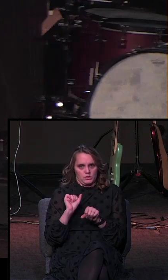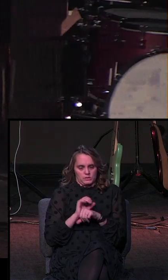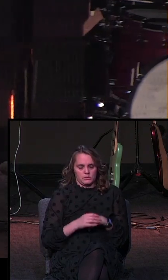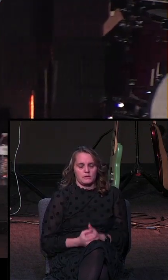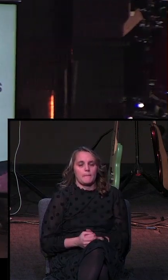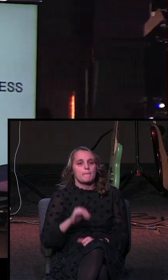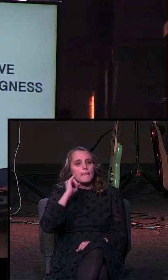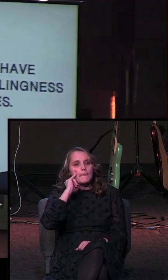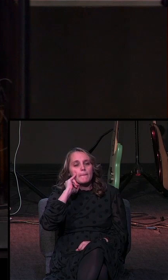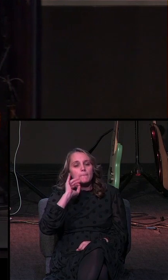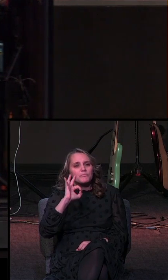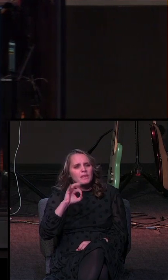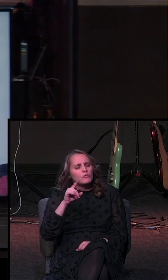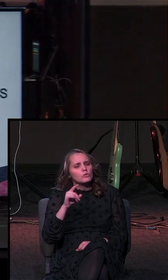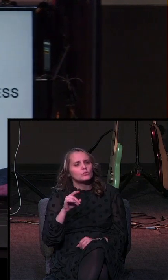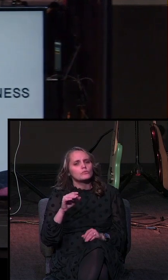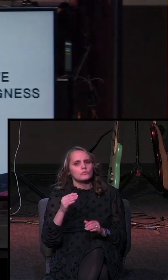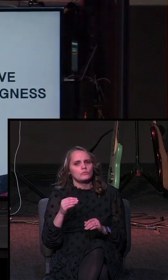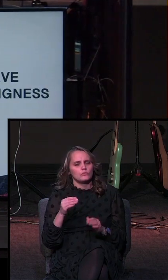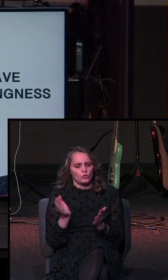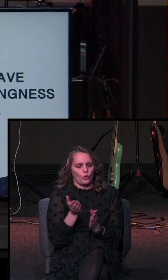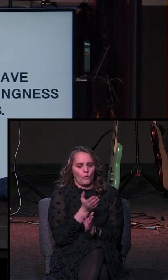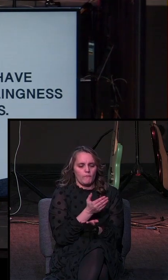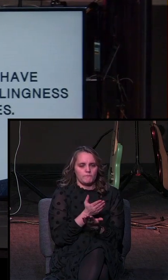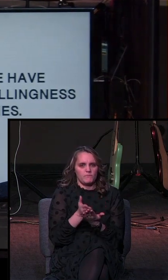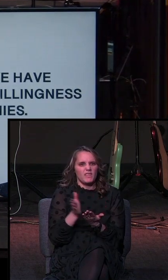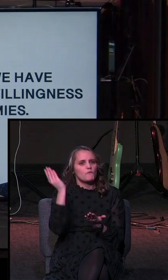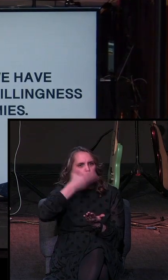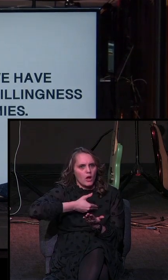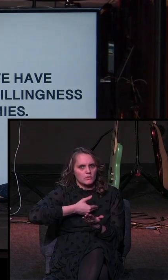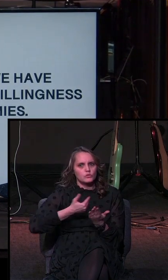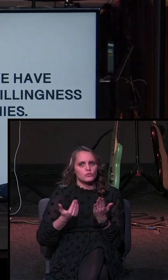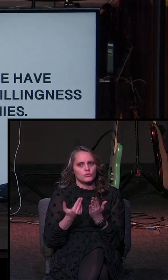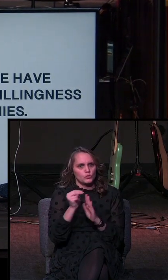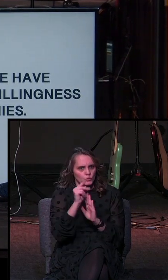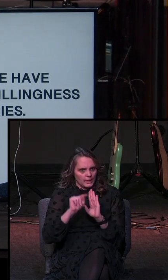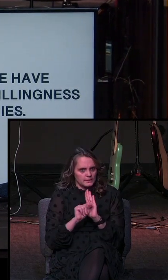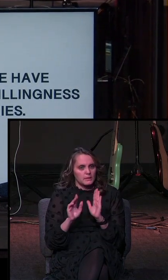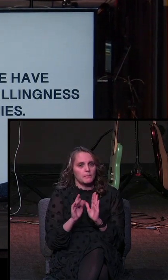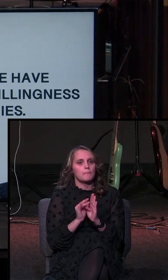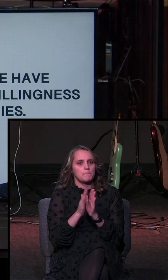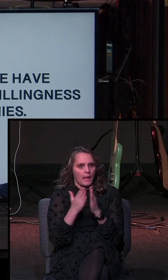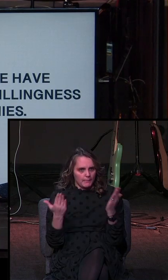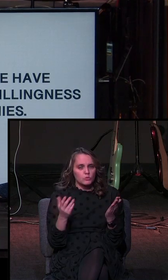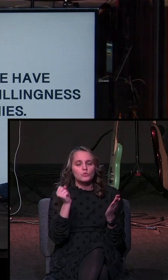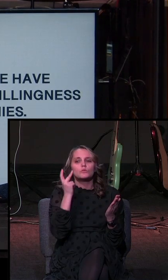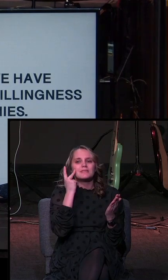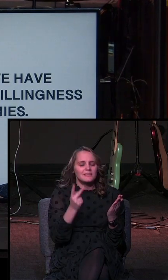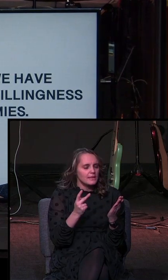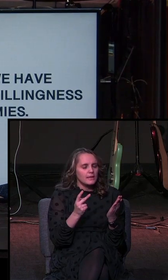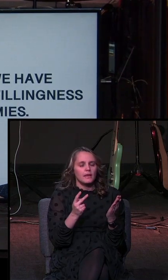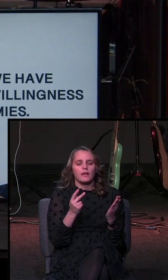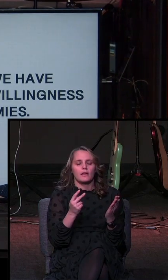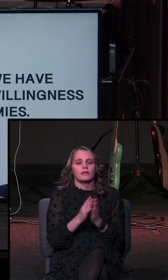New Testament of the Bible, after Jesus' resurrection, you just see this everywhere. In fact, it's one of those things that once you see it, it's like you